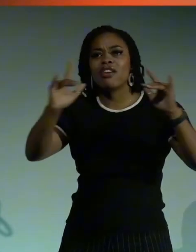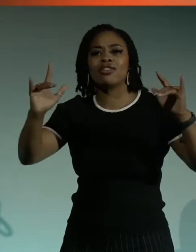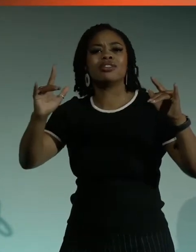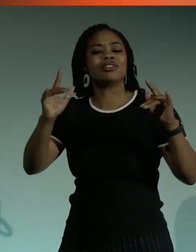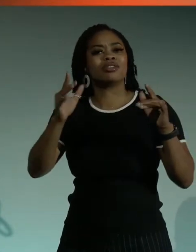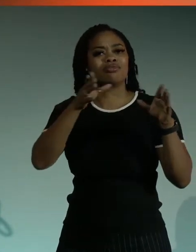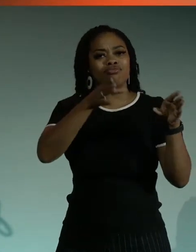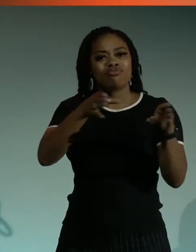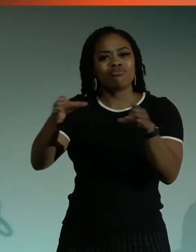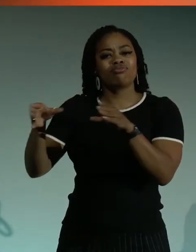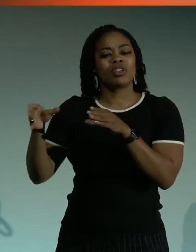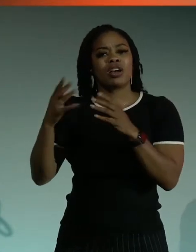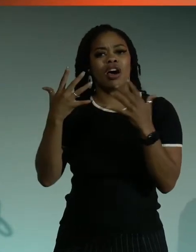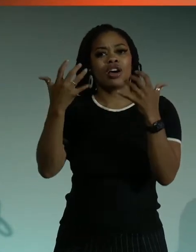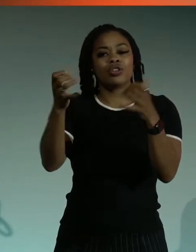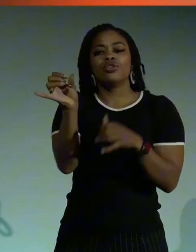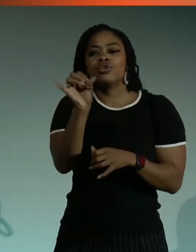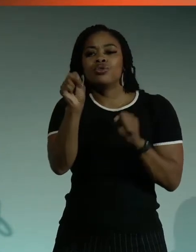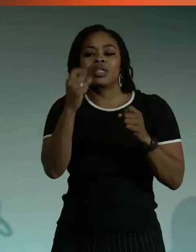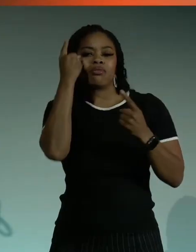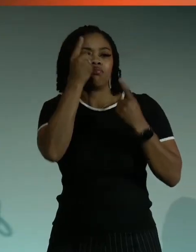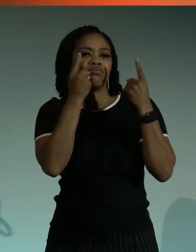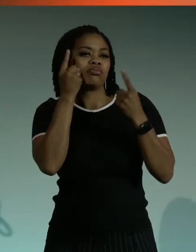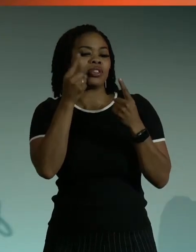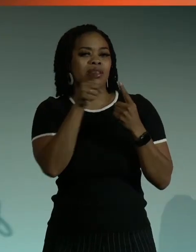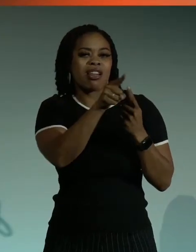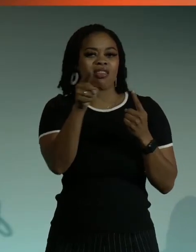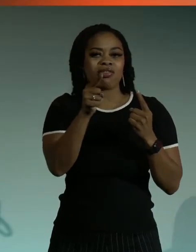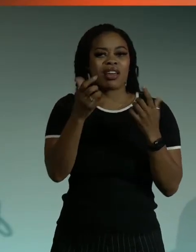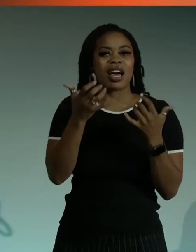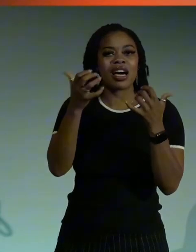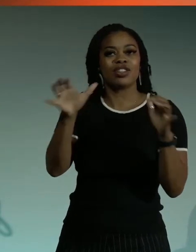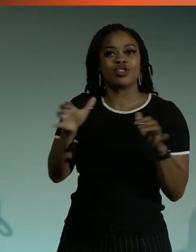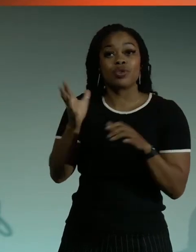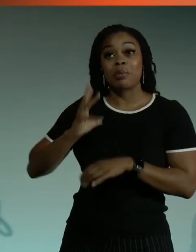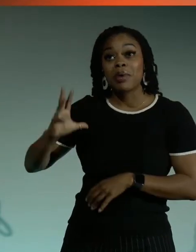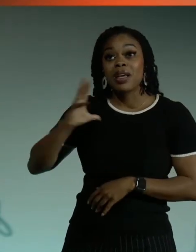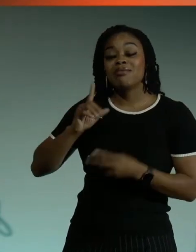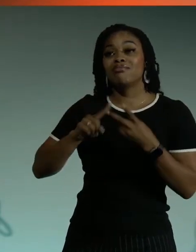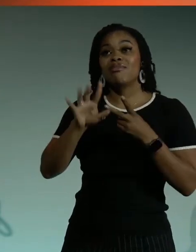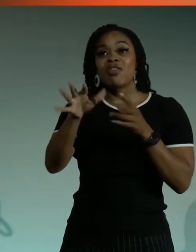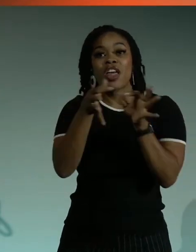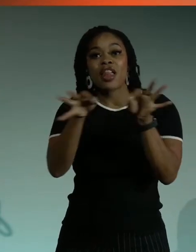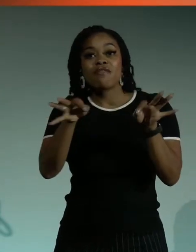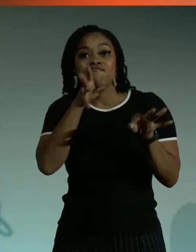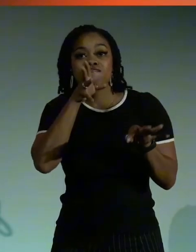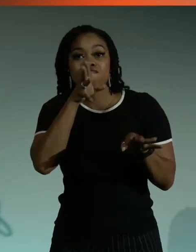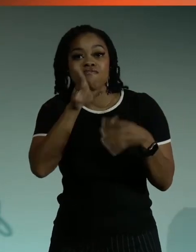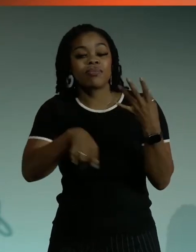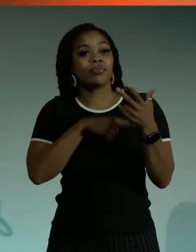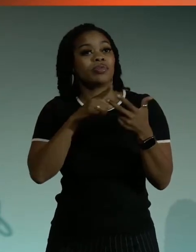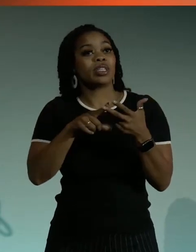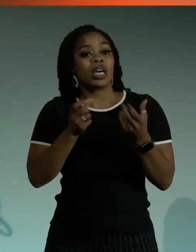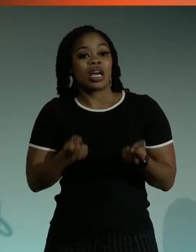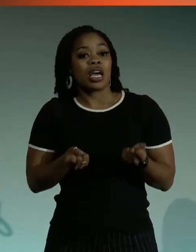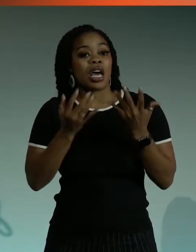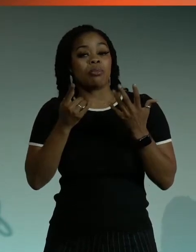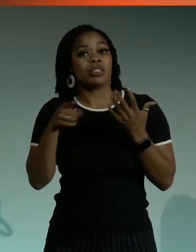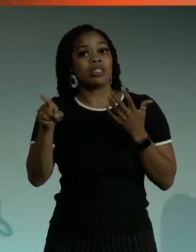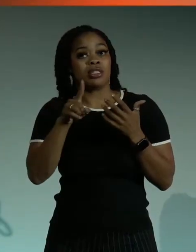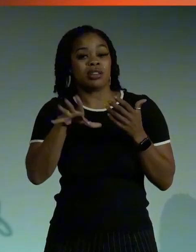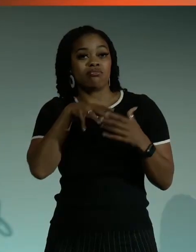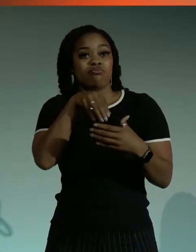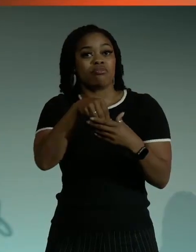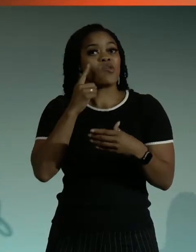also consider other things like what the audience has done in the past, what language they speak, how far along they are in their buyer's journey